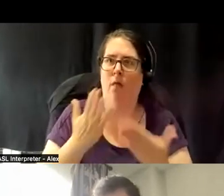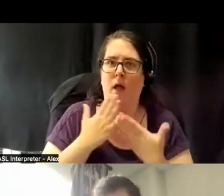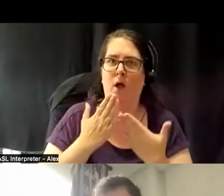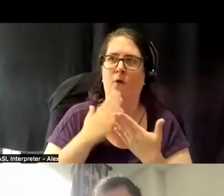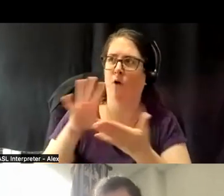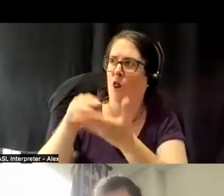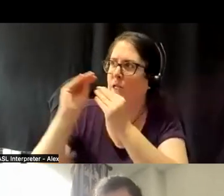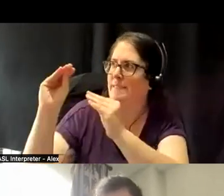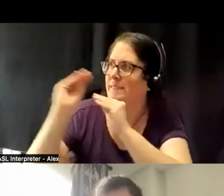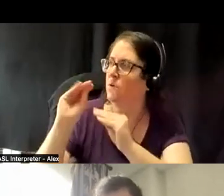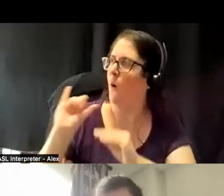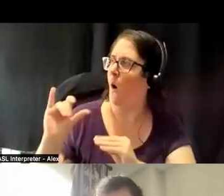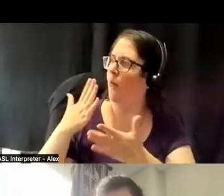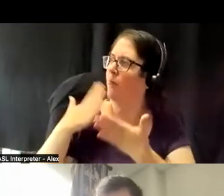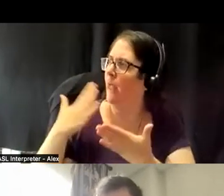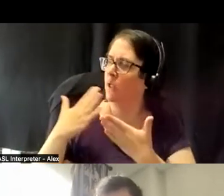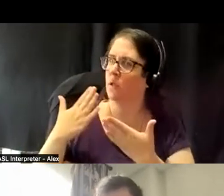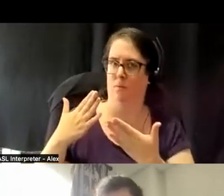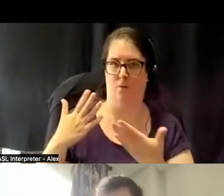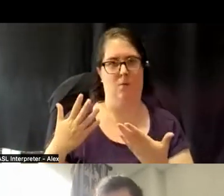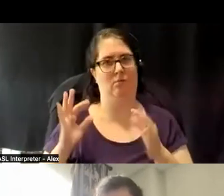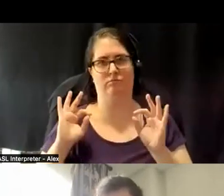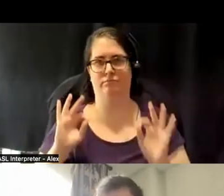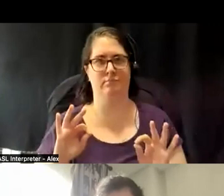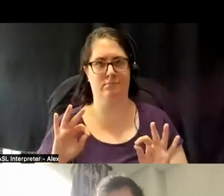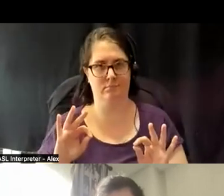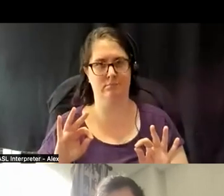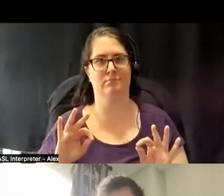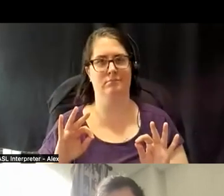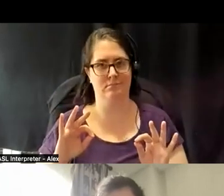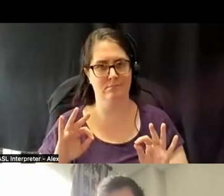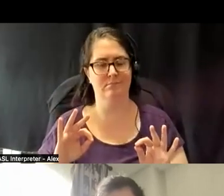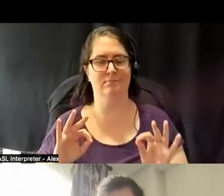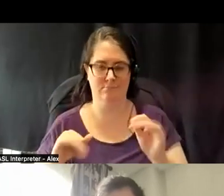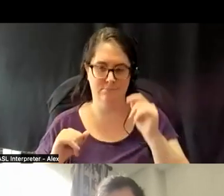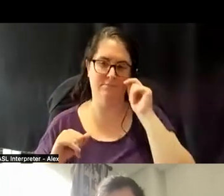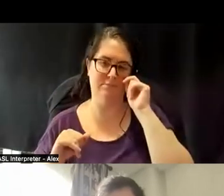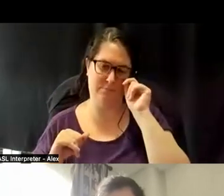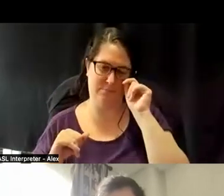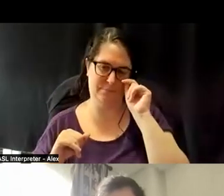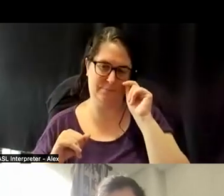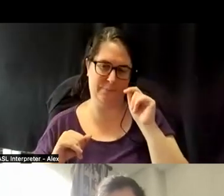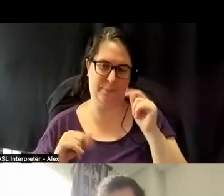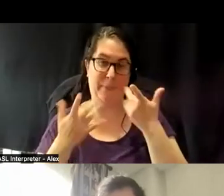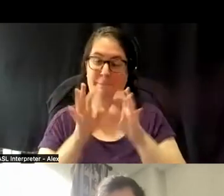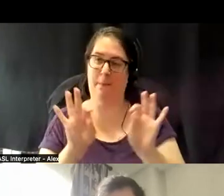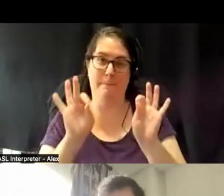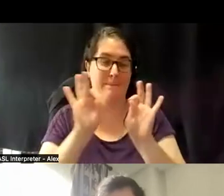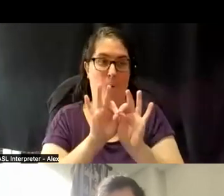learnings that are, you know, being shared with them, it's really great. But most importantly, I would